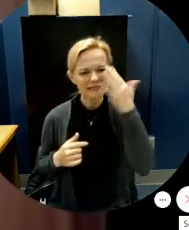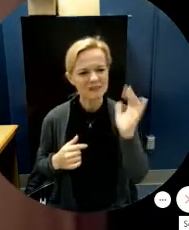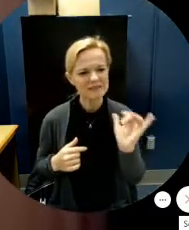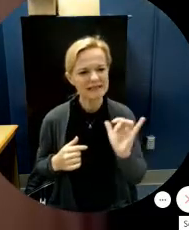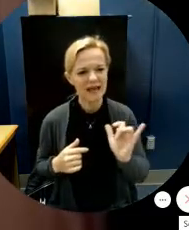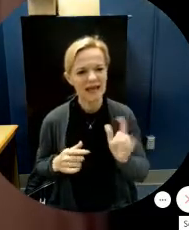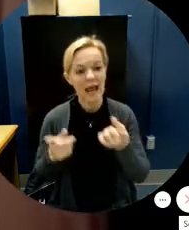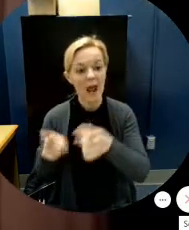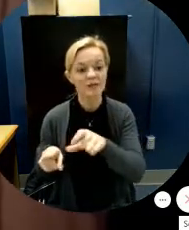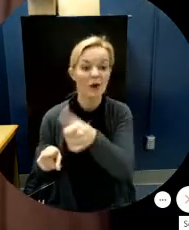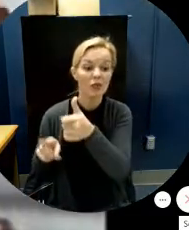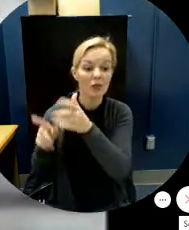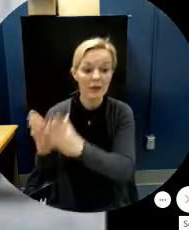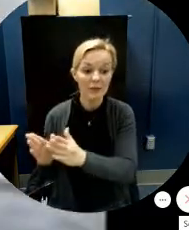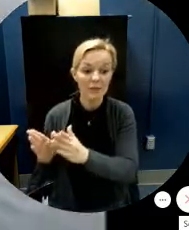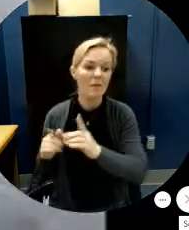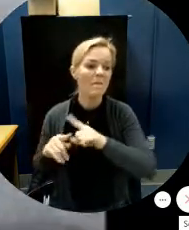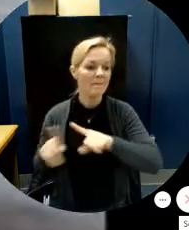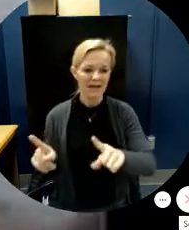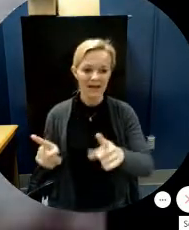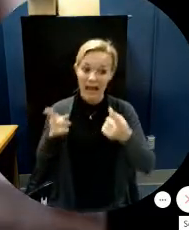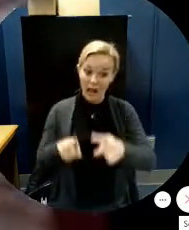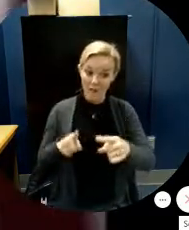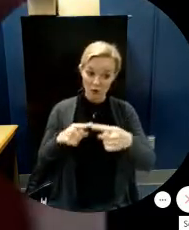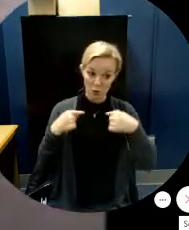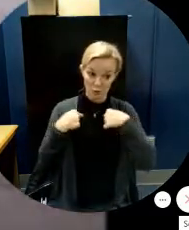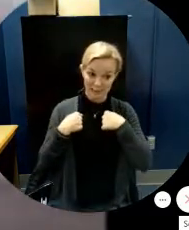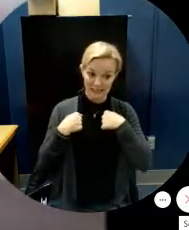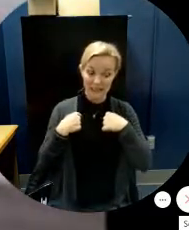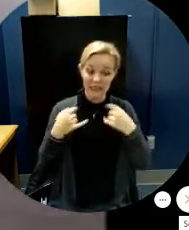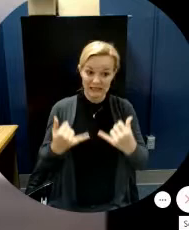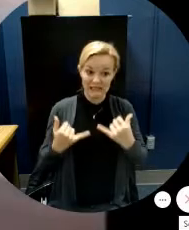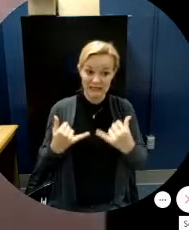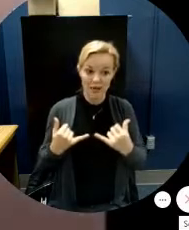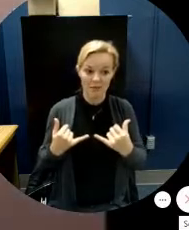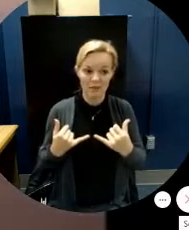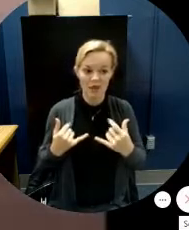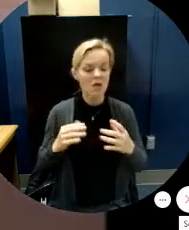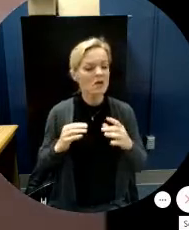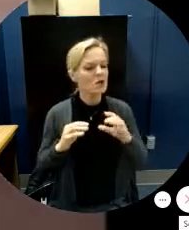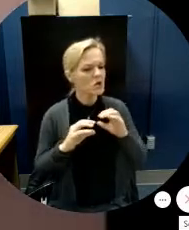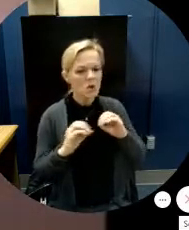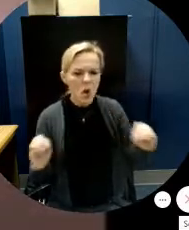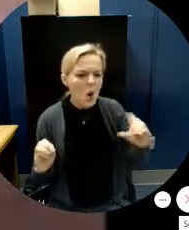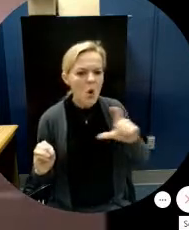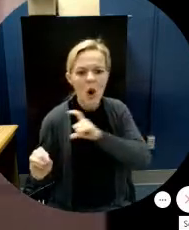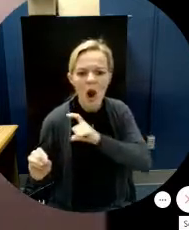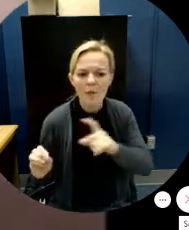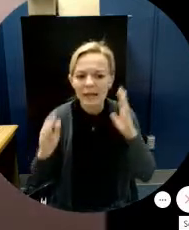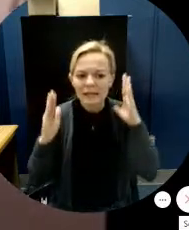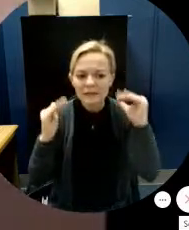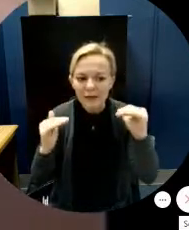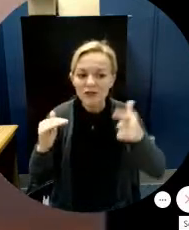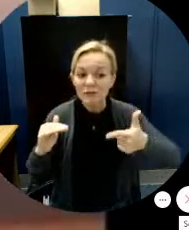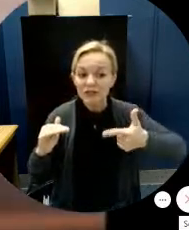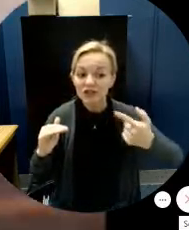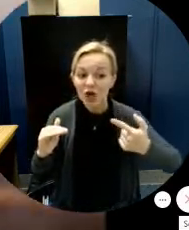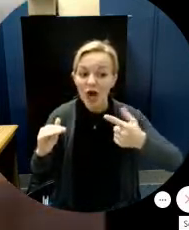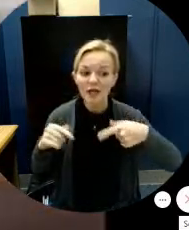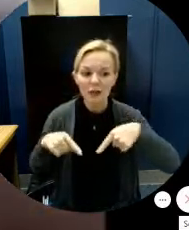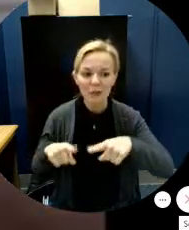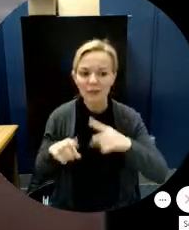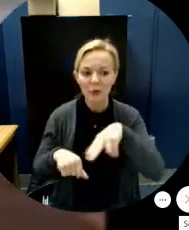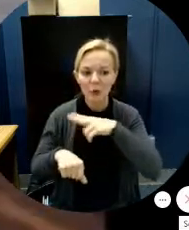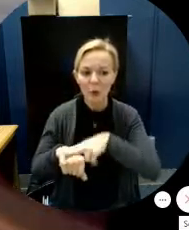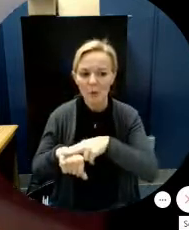Unfortunately, it happened to me this time. No cop expects to get shot, certainly not on a routine call, but that's when it happens